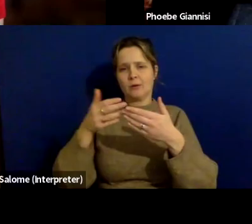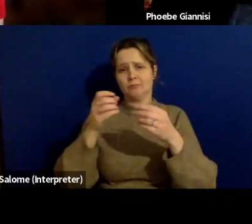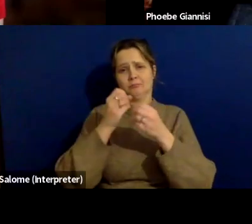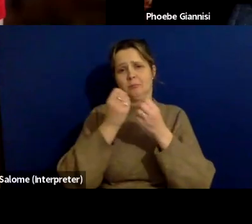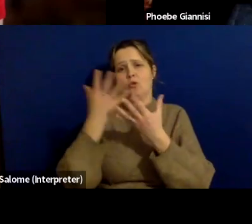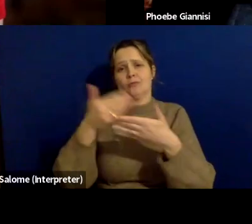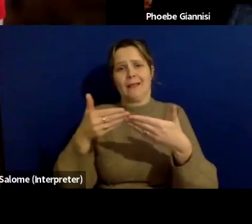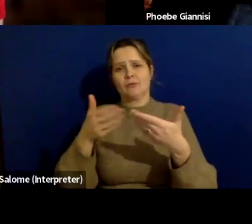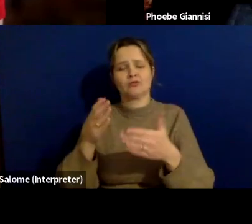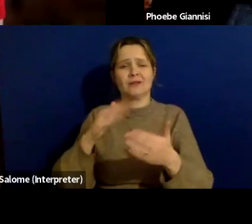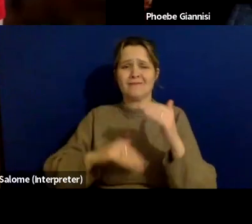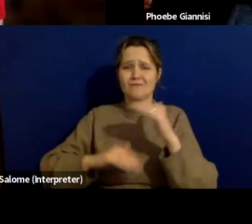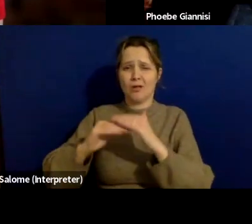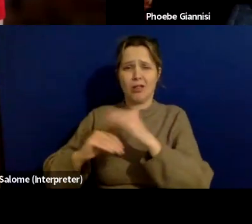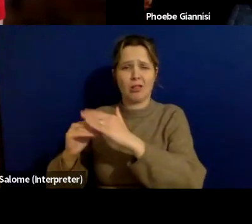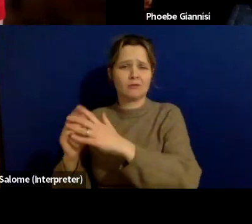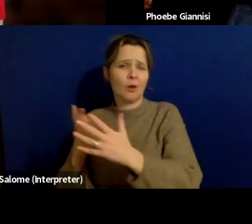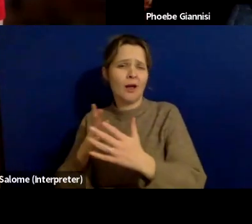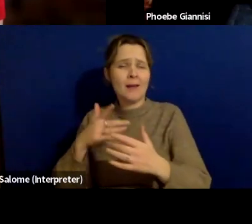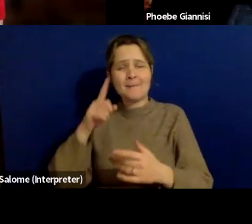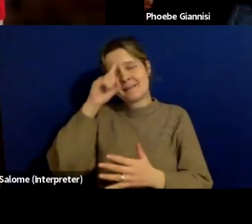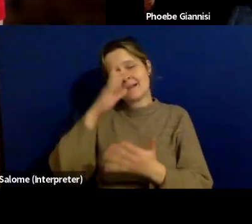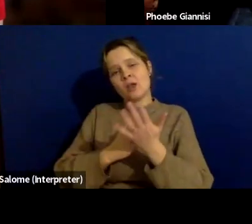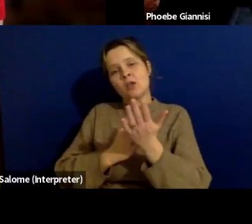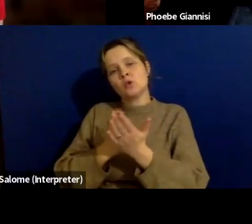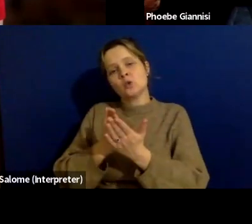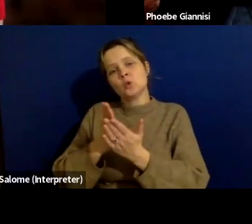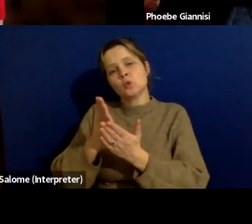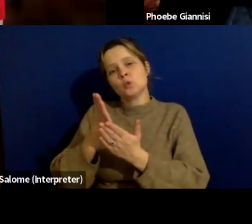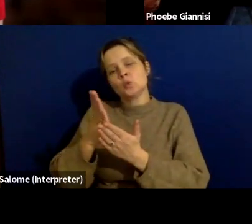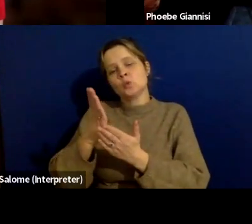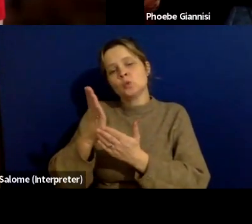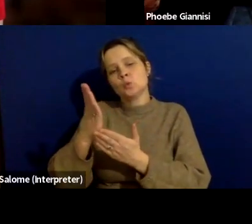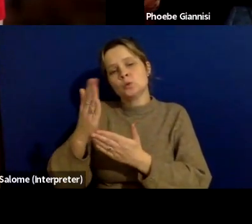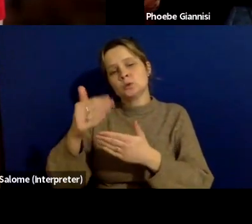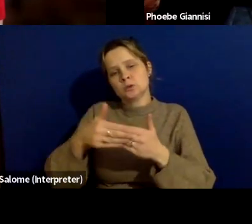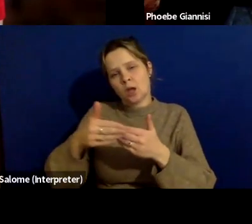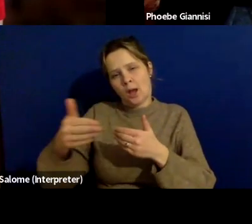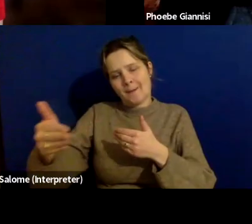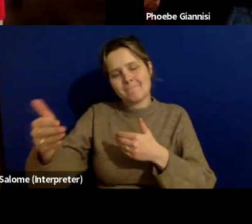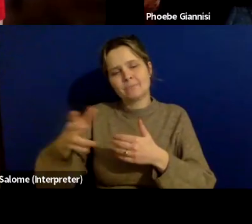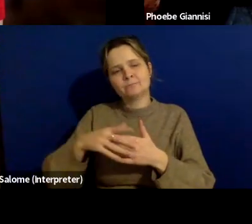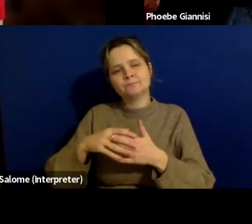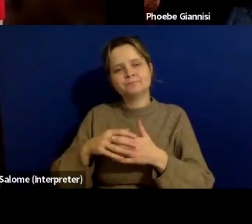I believe that time will actually help